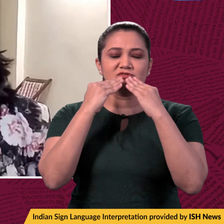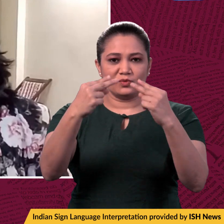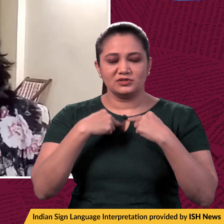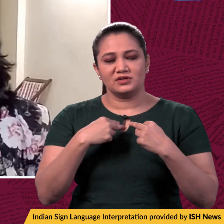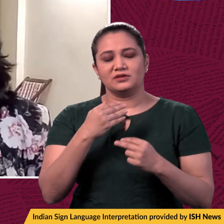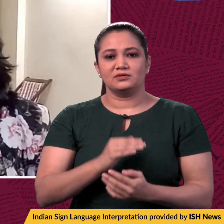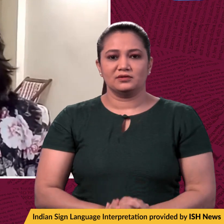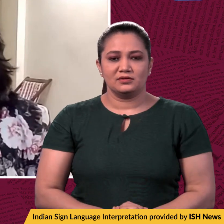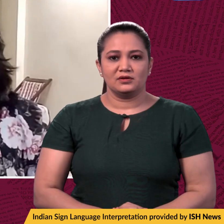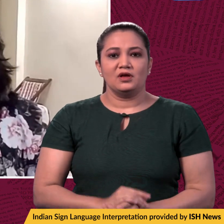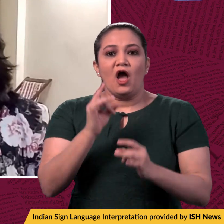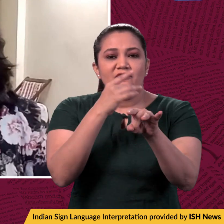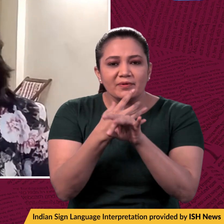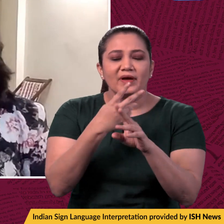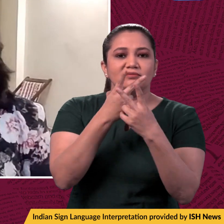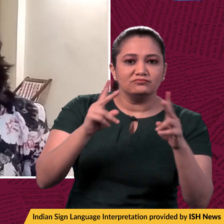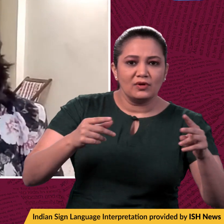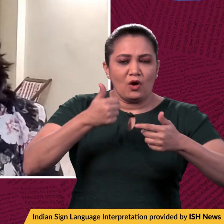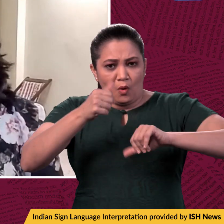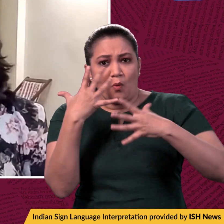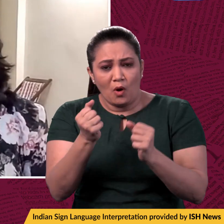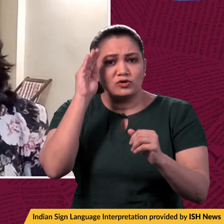the end of this bulletin. Thank you so much for watching. Leave us